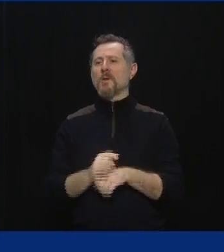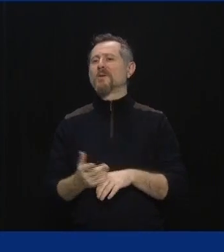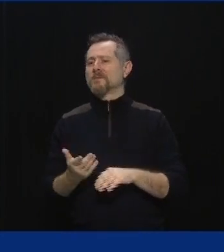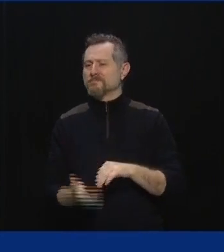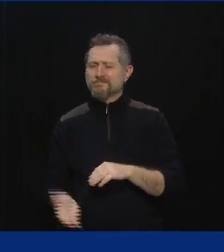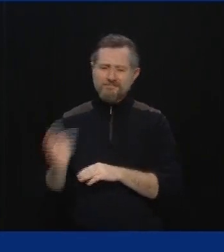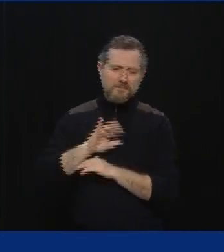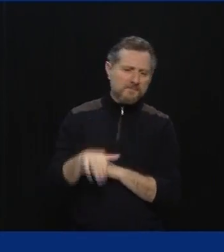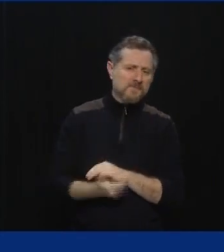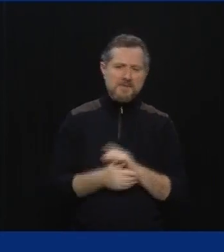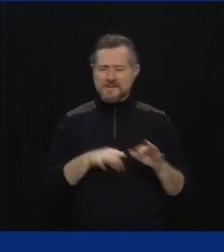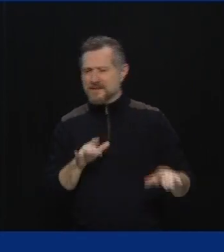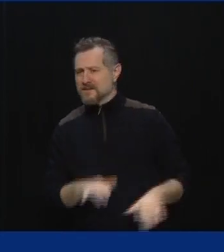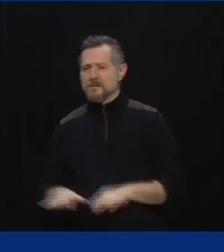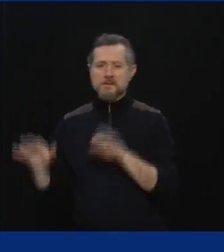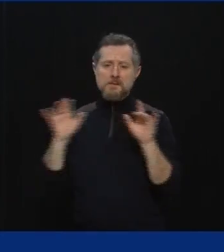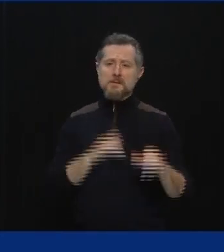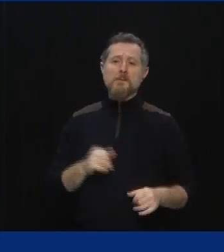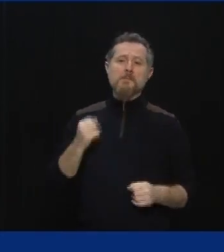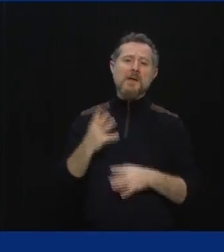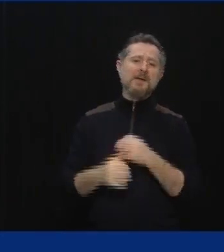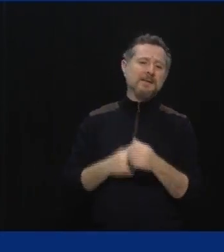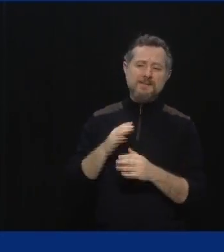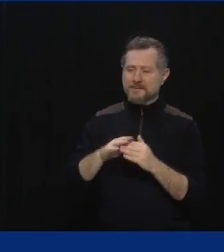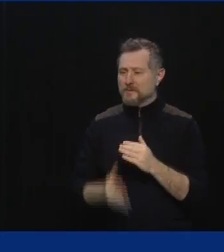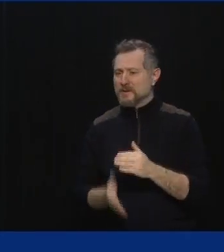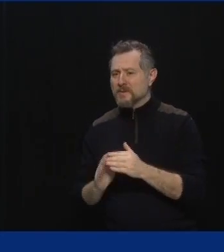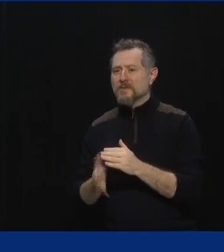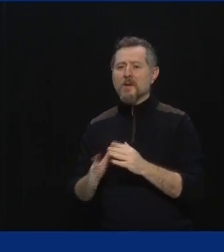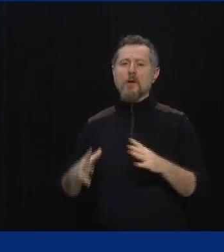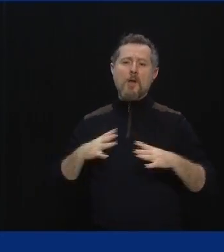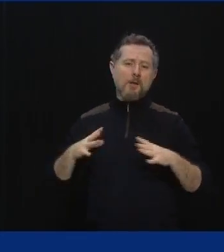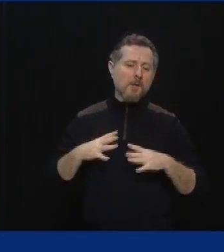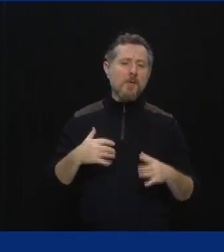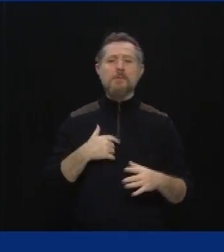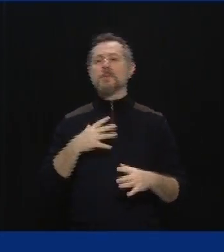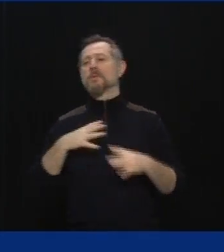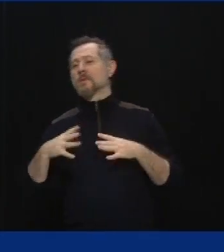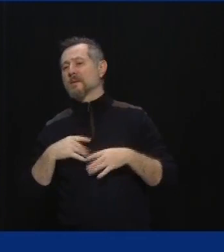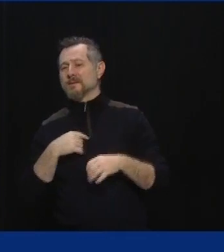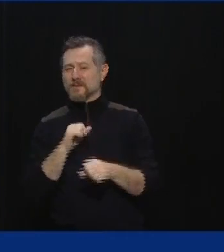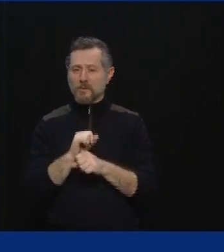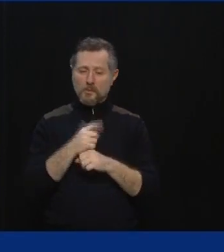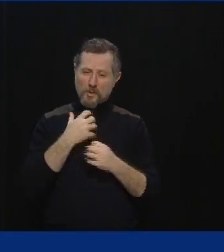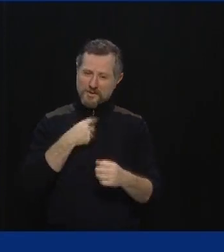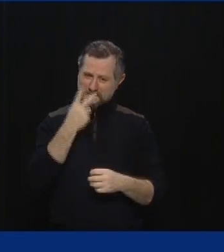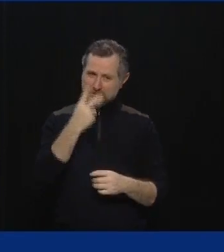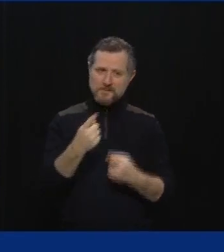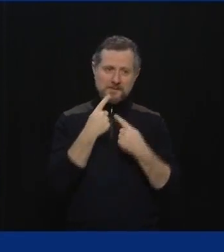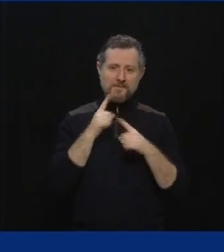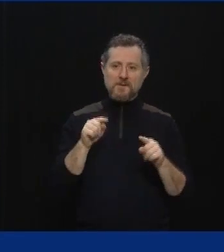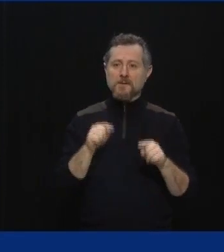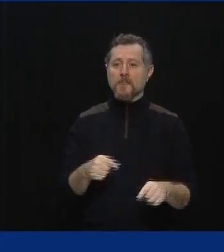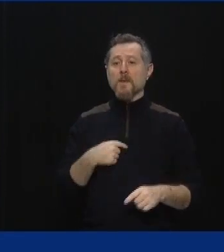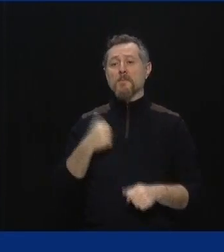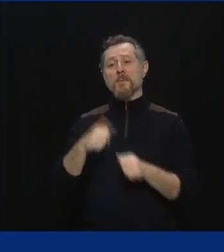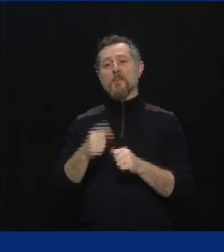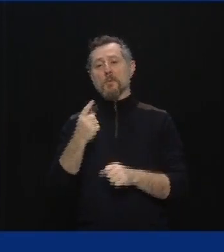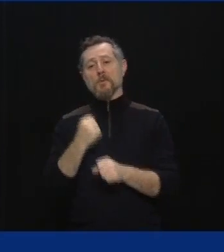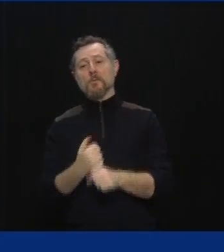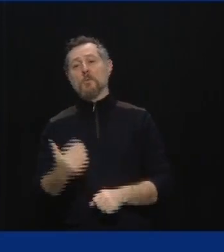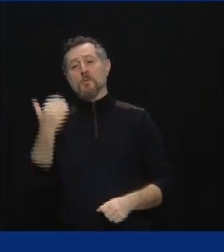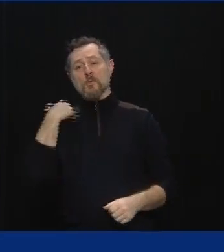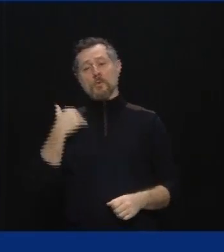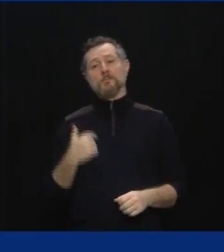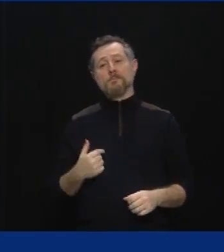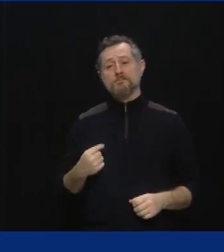late nights, and countless weekends and holidays to make this project happen. I remember last year this time when we